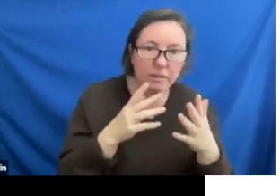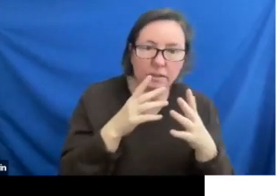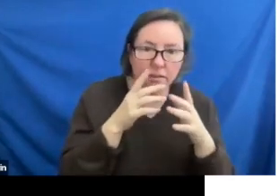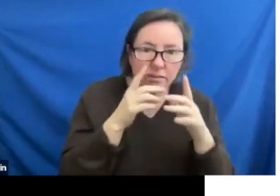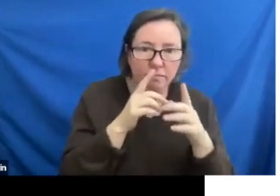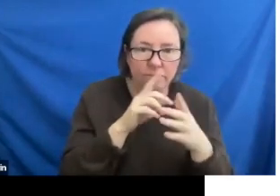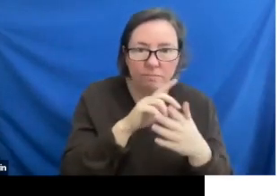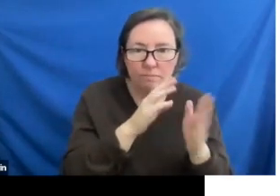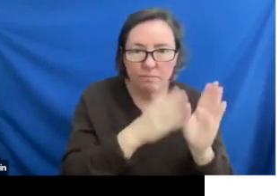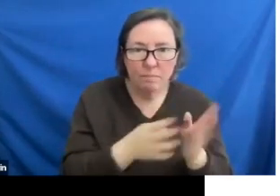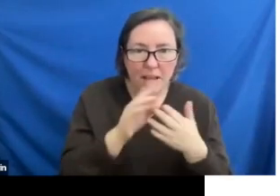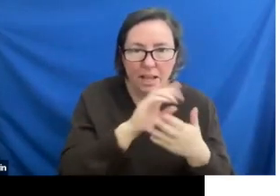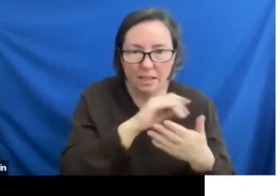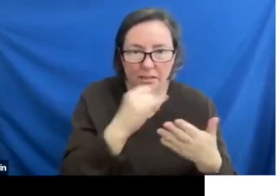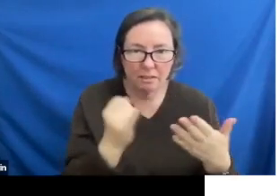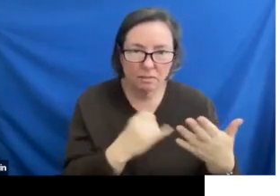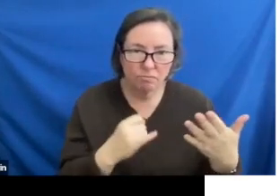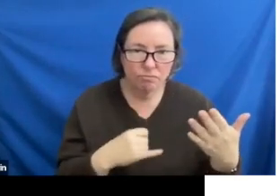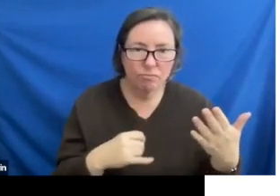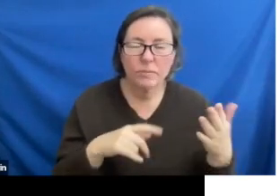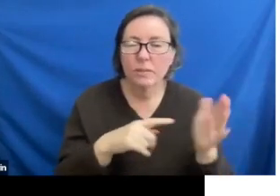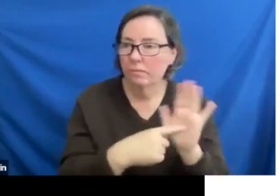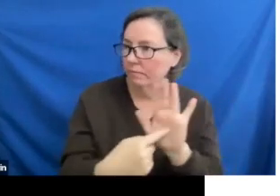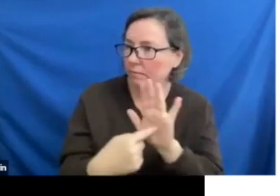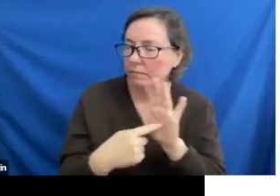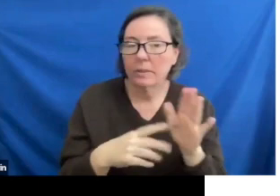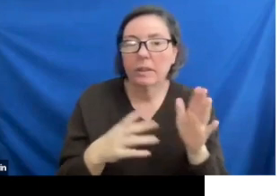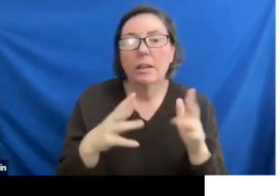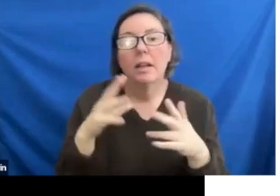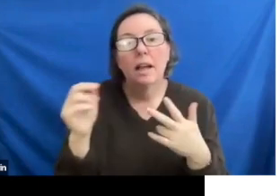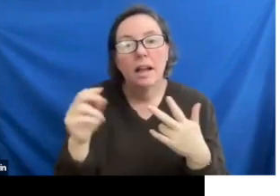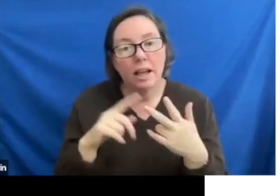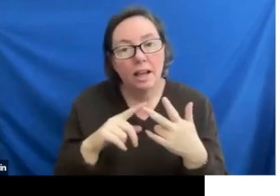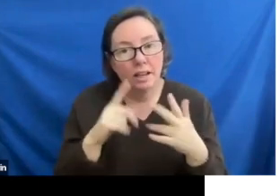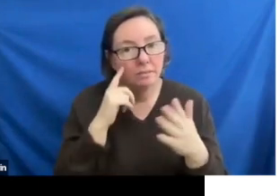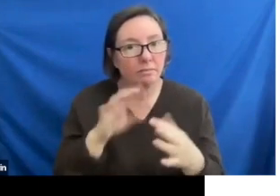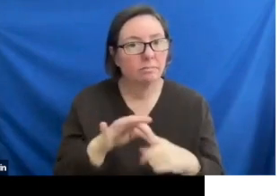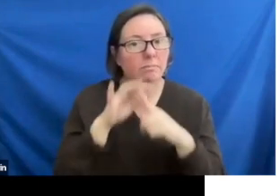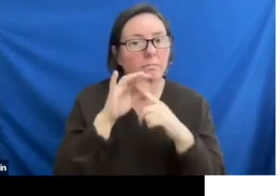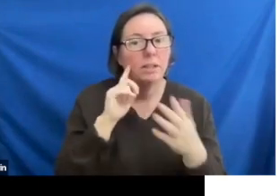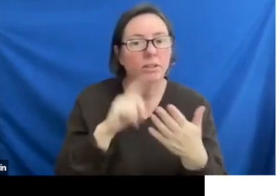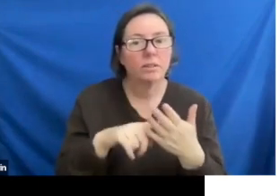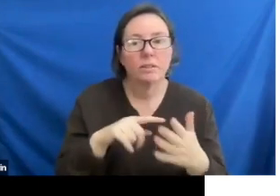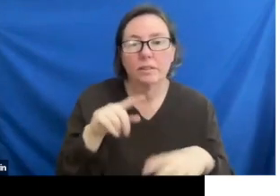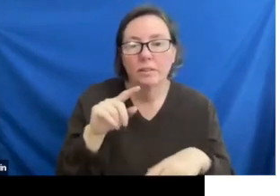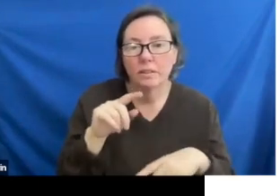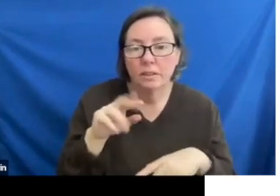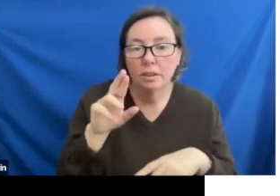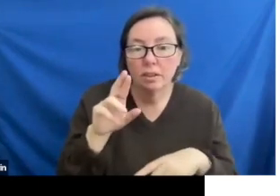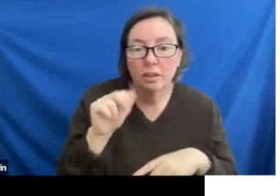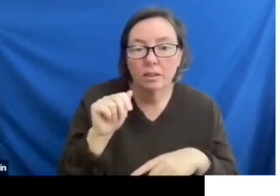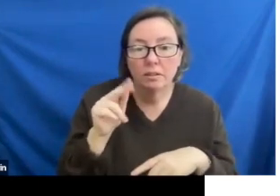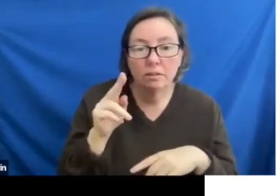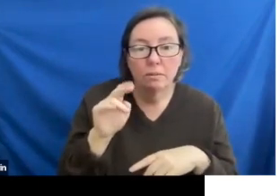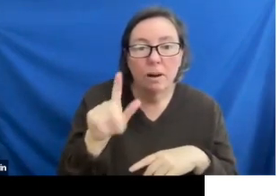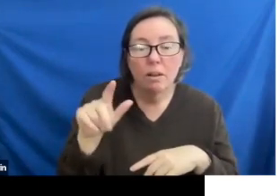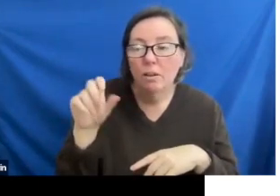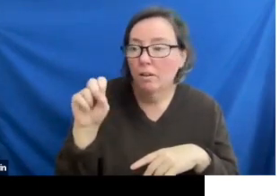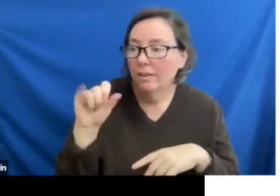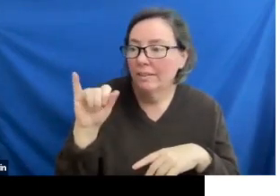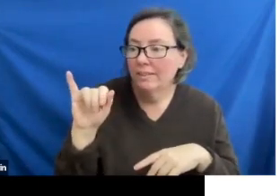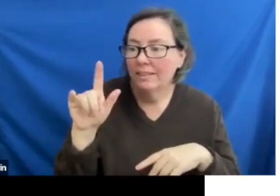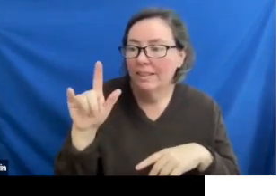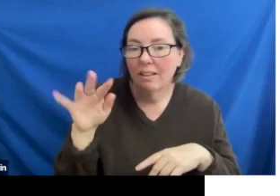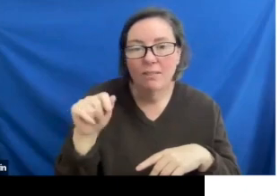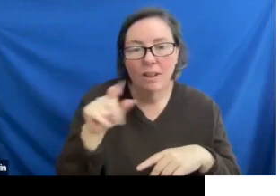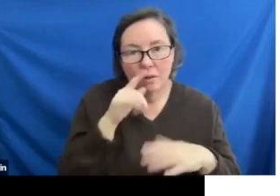our agency, and I want to give a special recognition to Raul Silva, who has spearheaded that on